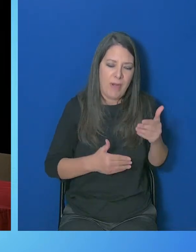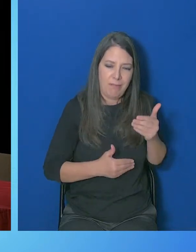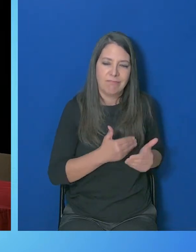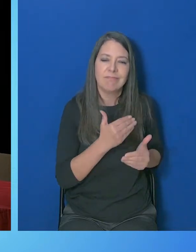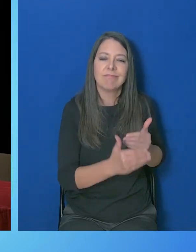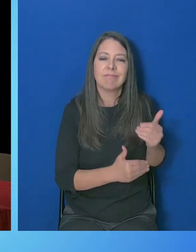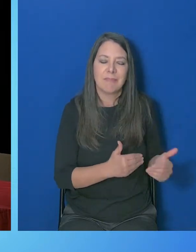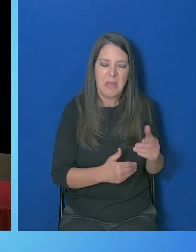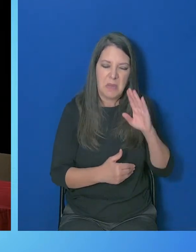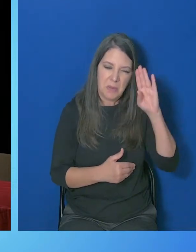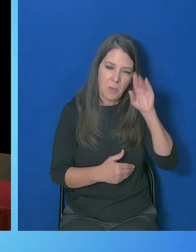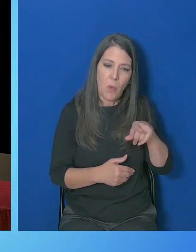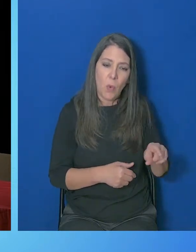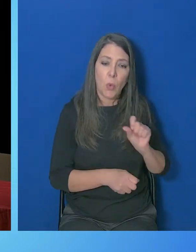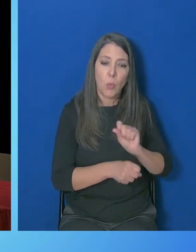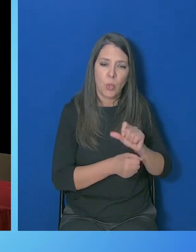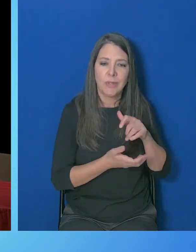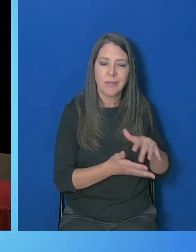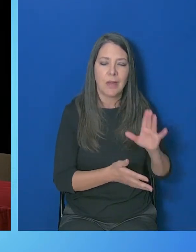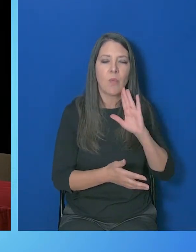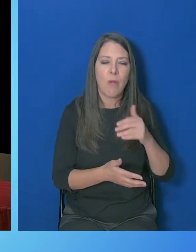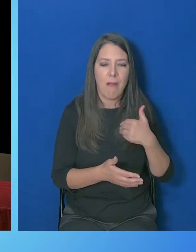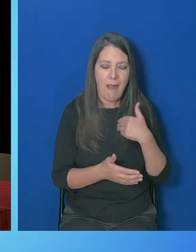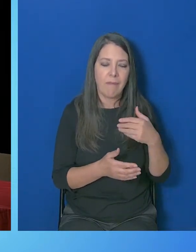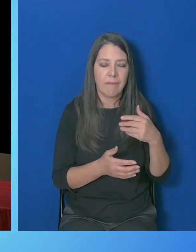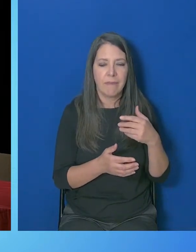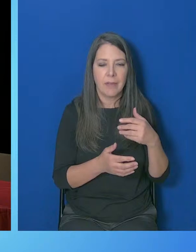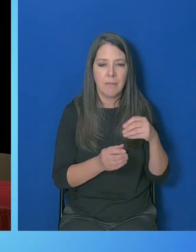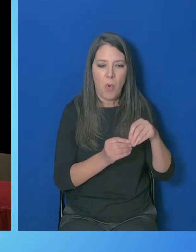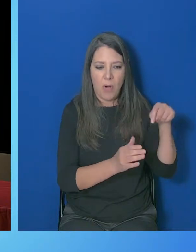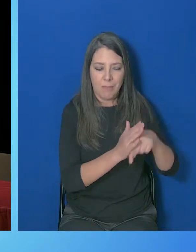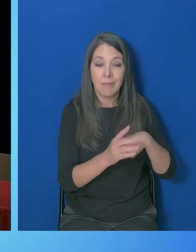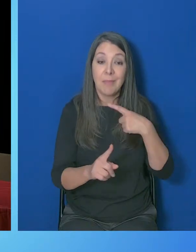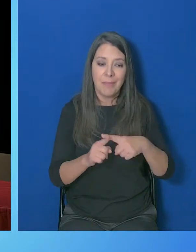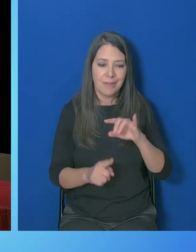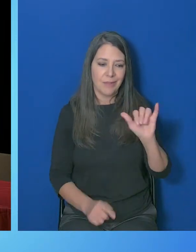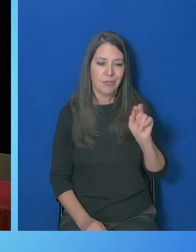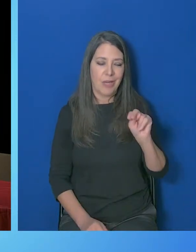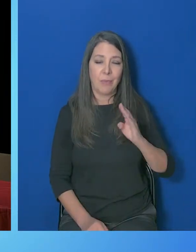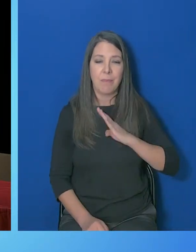more in-depth presentation at January's board meeting as well.